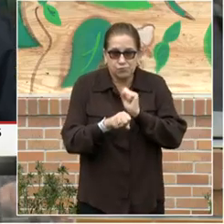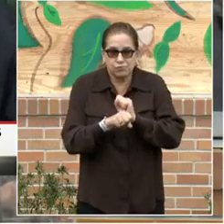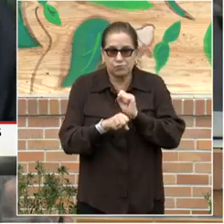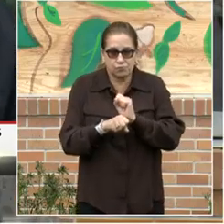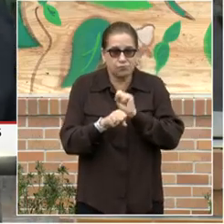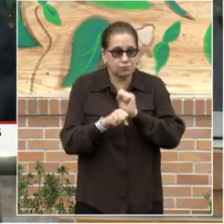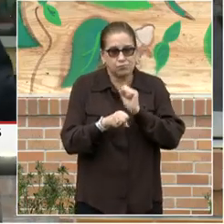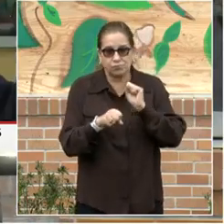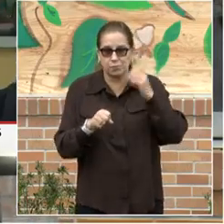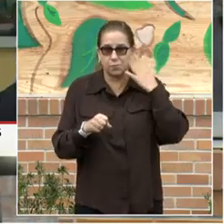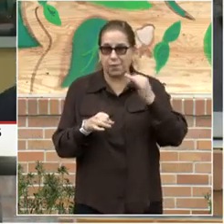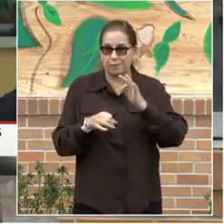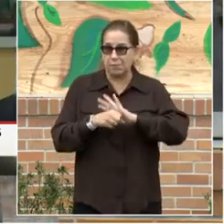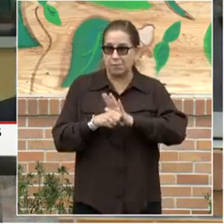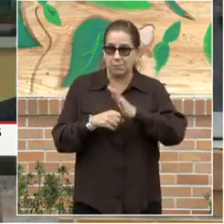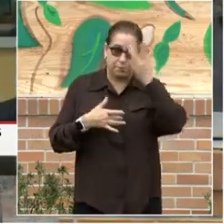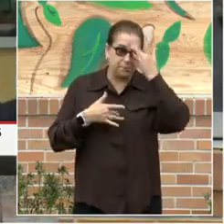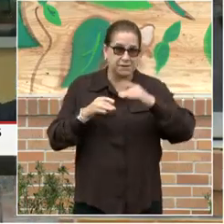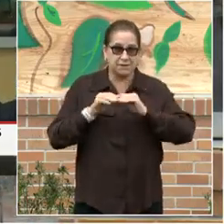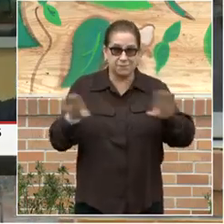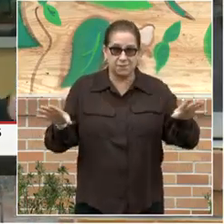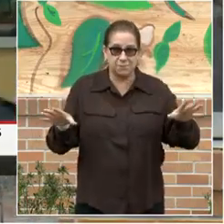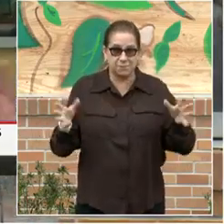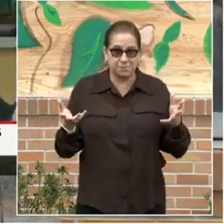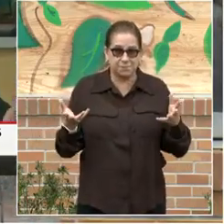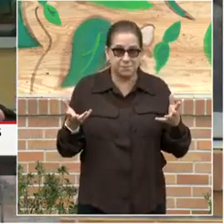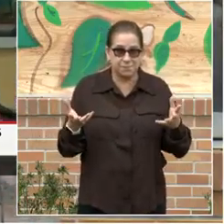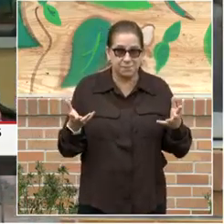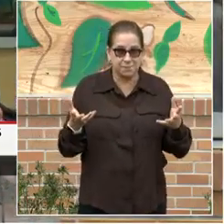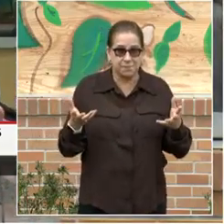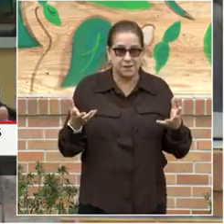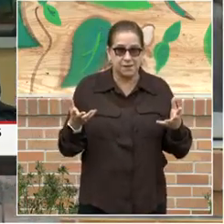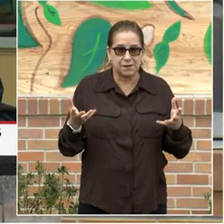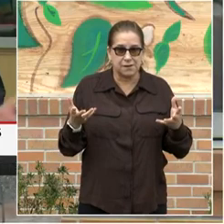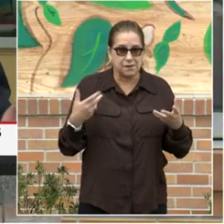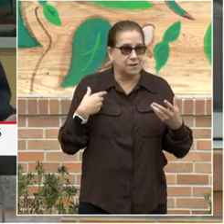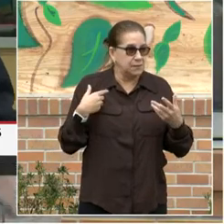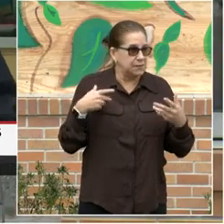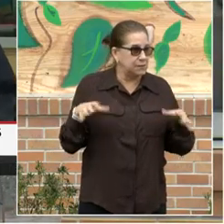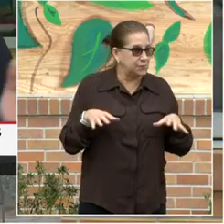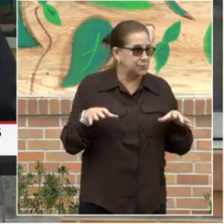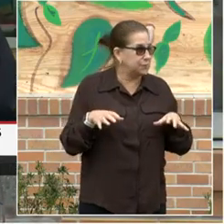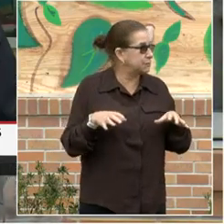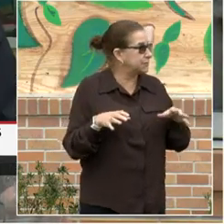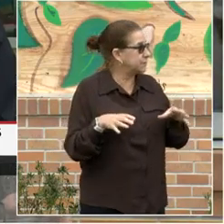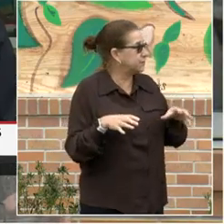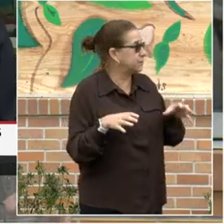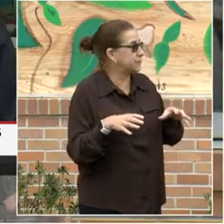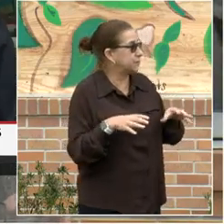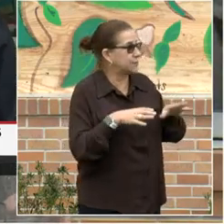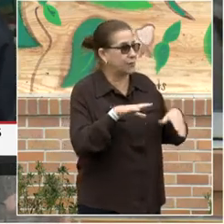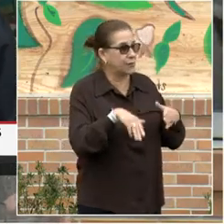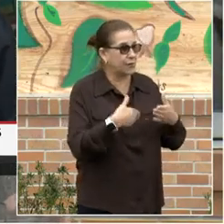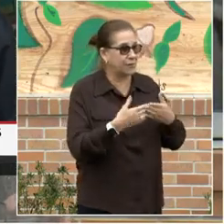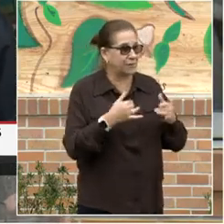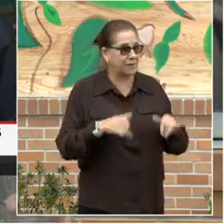We had an occupant at 1600 Pennsylvania Avenue, we won't say his name, but you remember who that was? We had to face that,